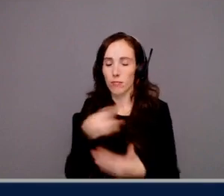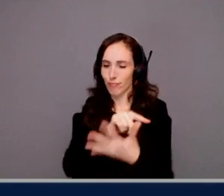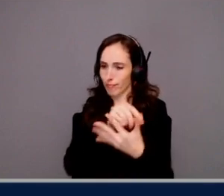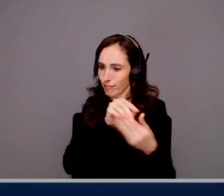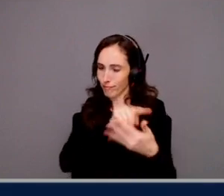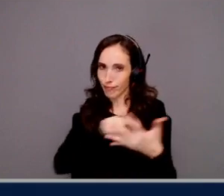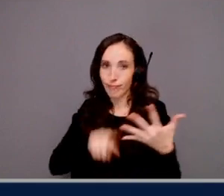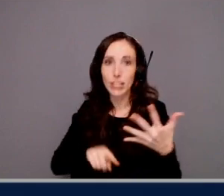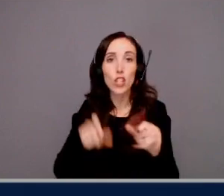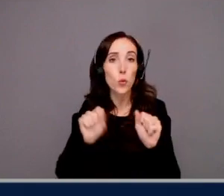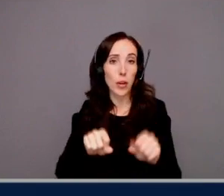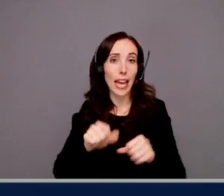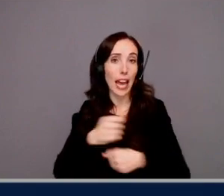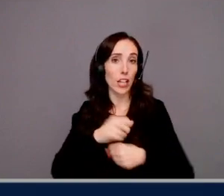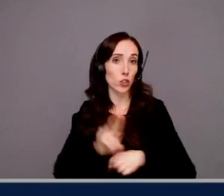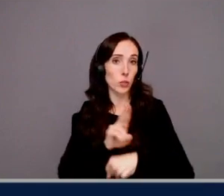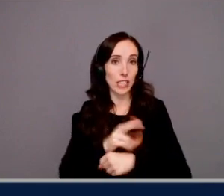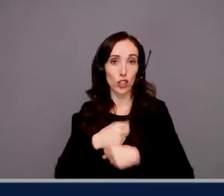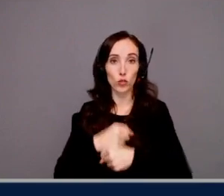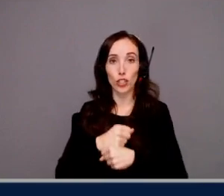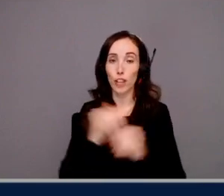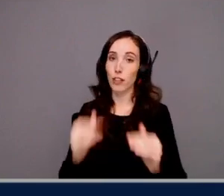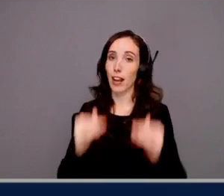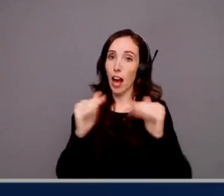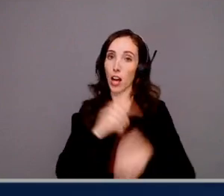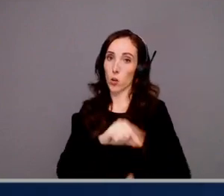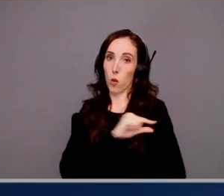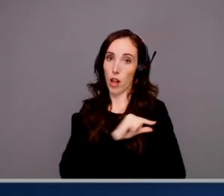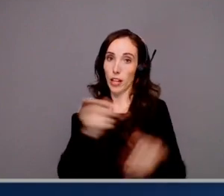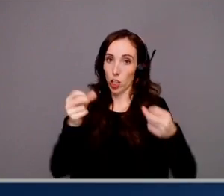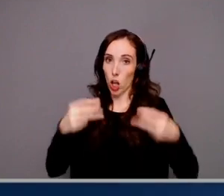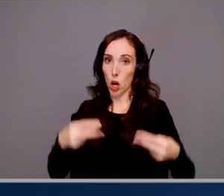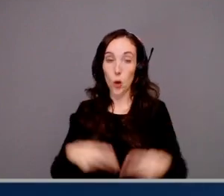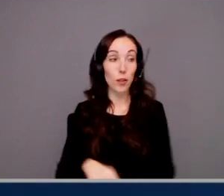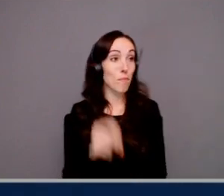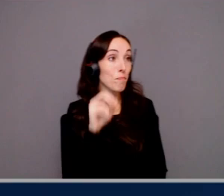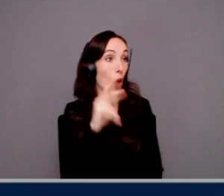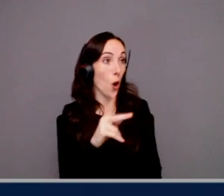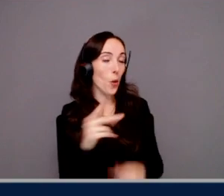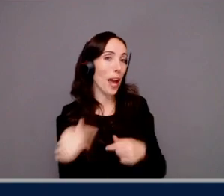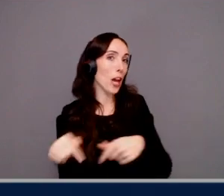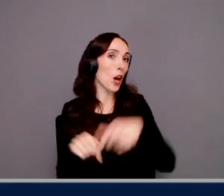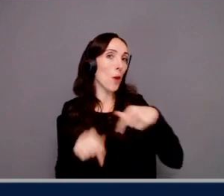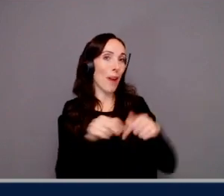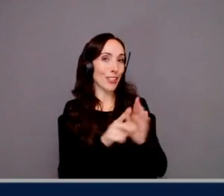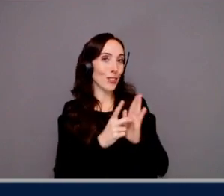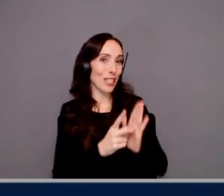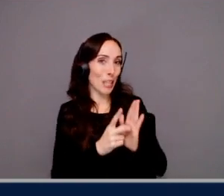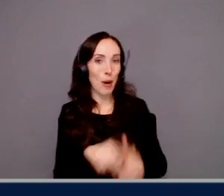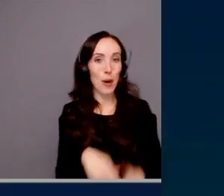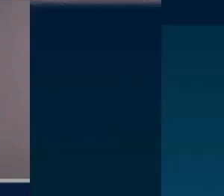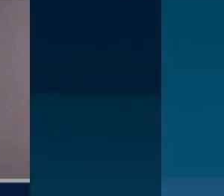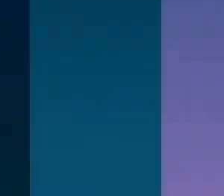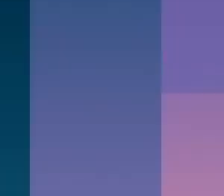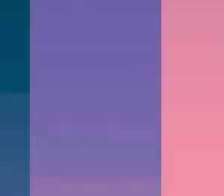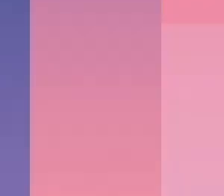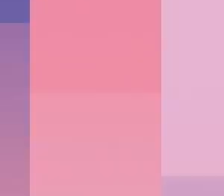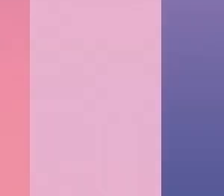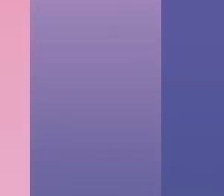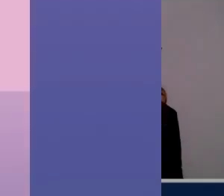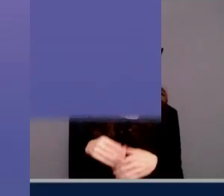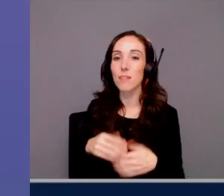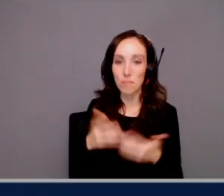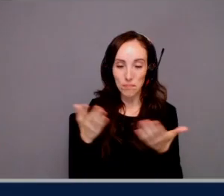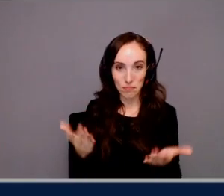high quality code. And Ranjit is going to talk about that in the demo. Perfect. Let's get back to the demo. Let's do Chat, it. keep us going. All right, sounds good. As Mani was talking about, this